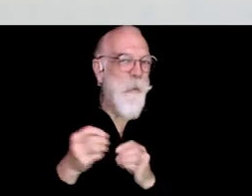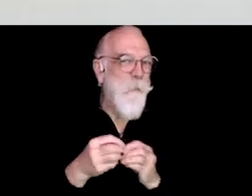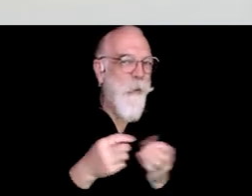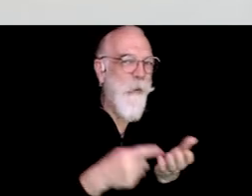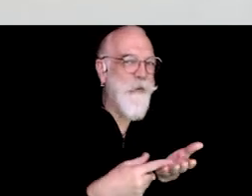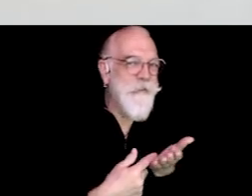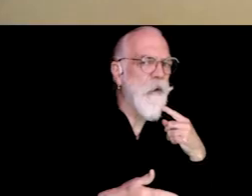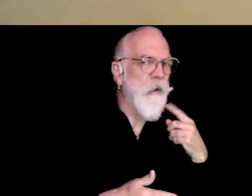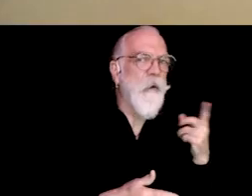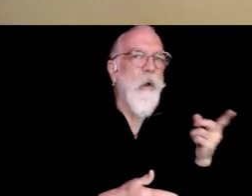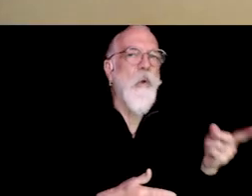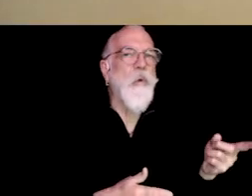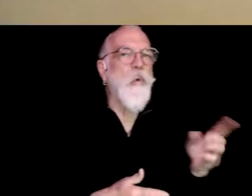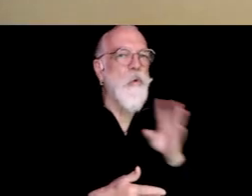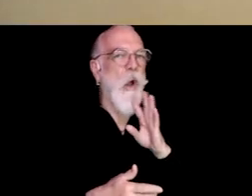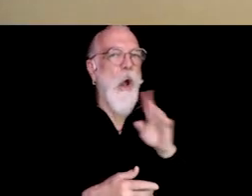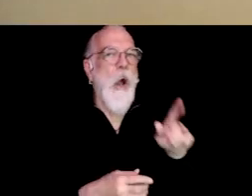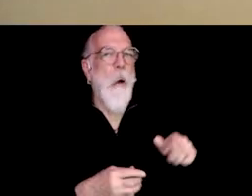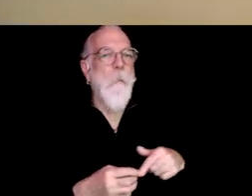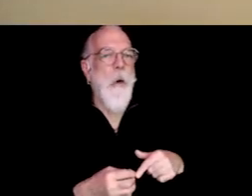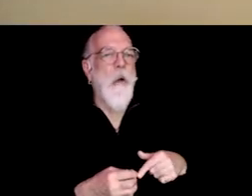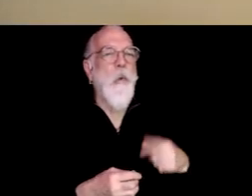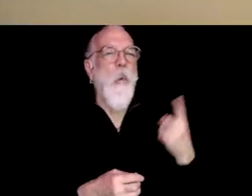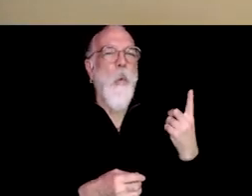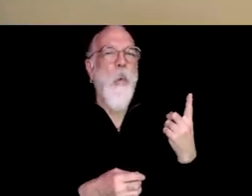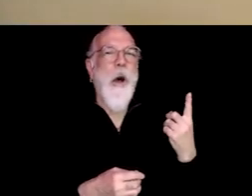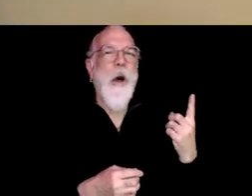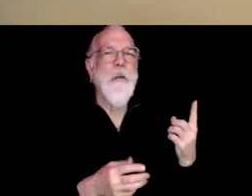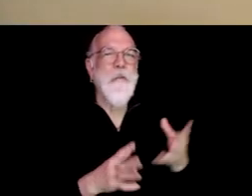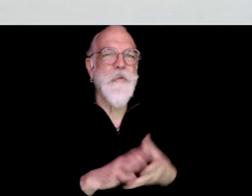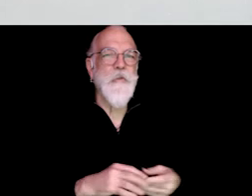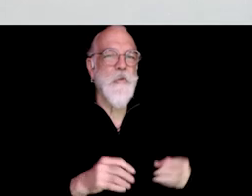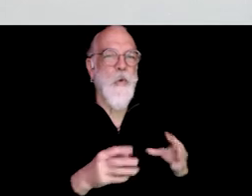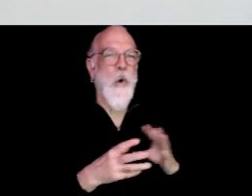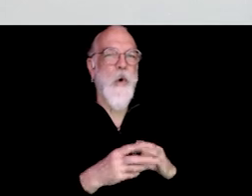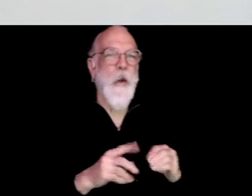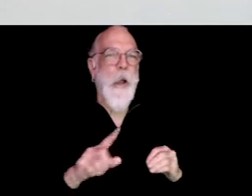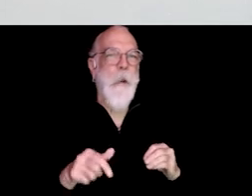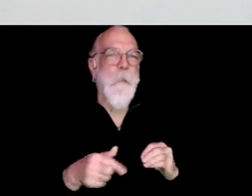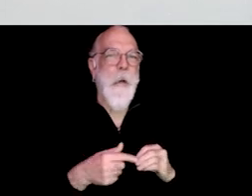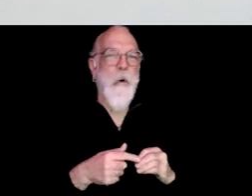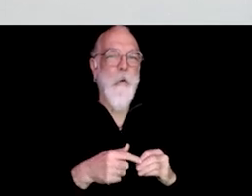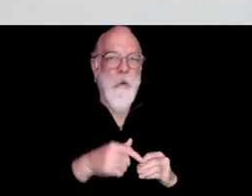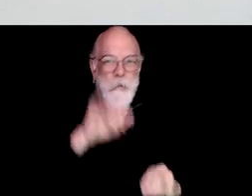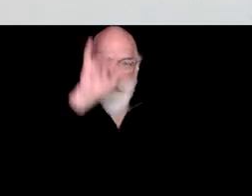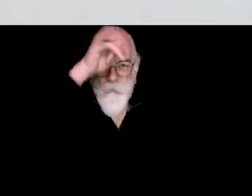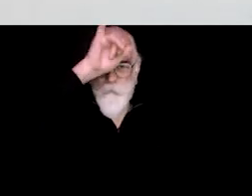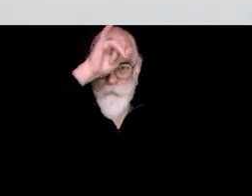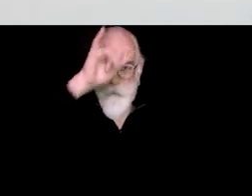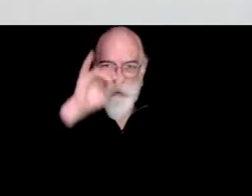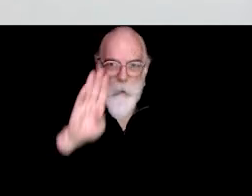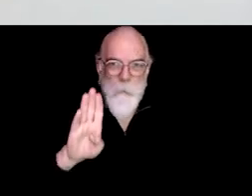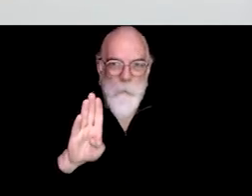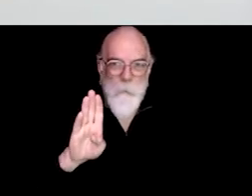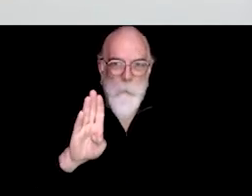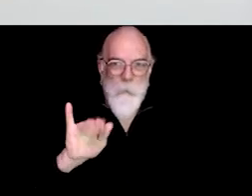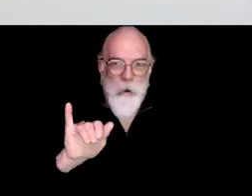more discussion. You talk in one of your essays about the bison,